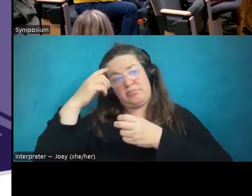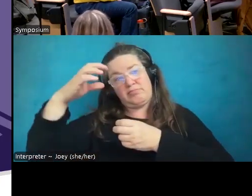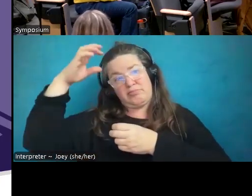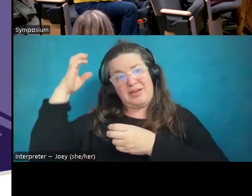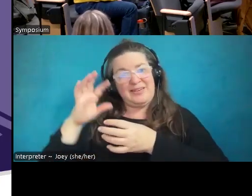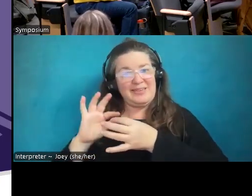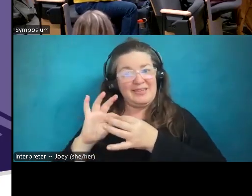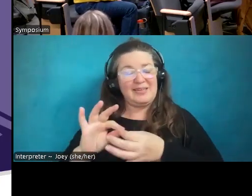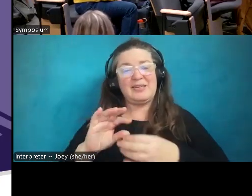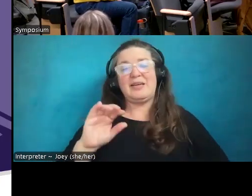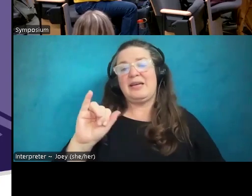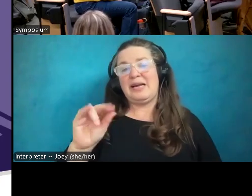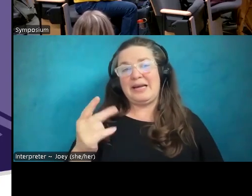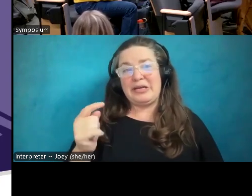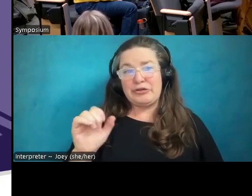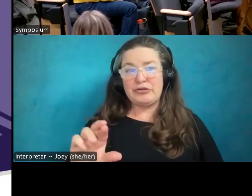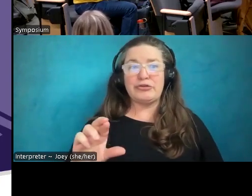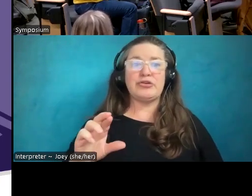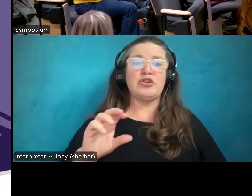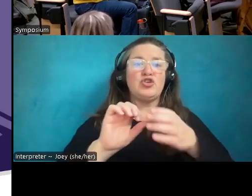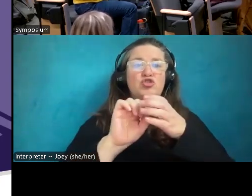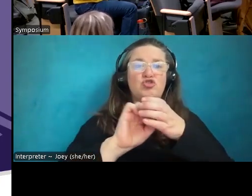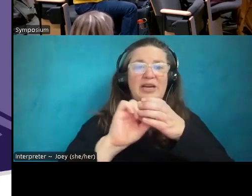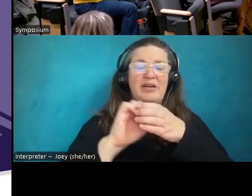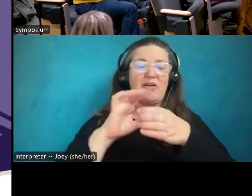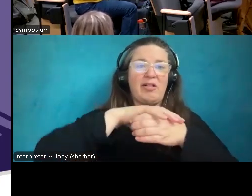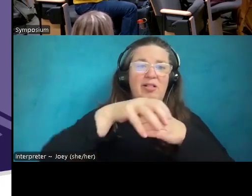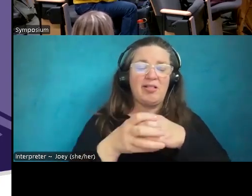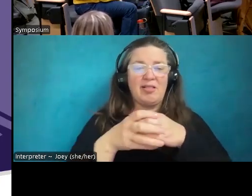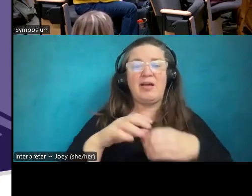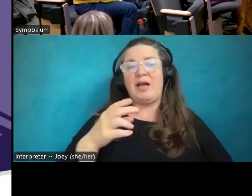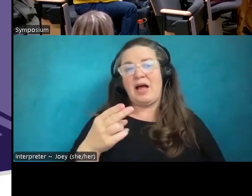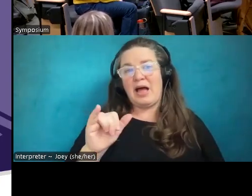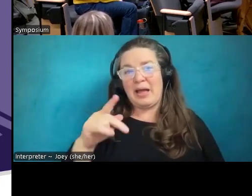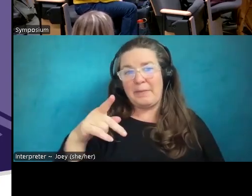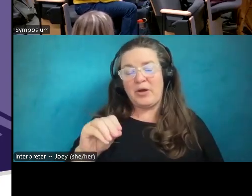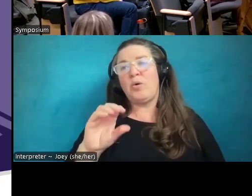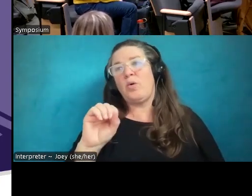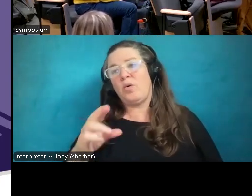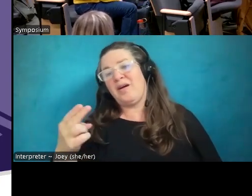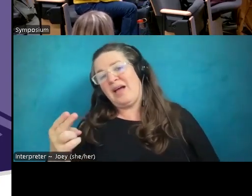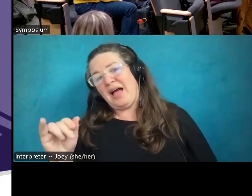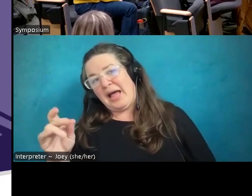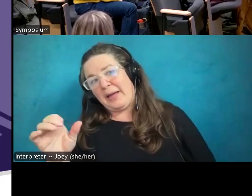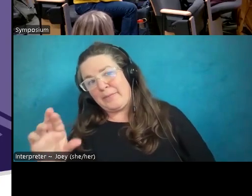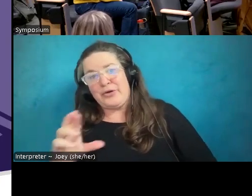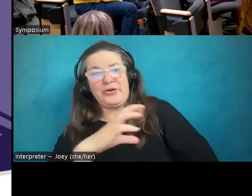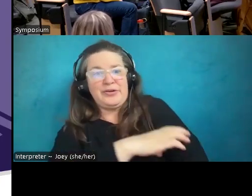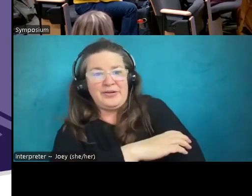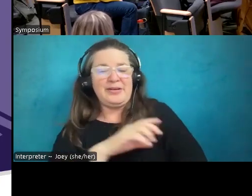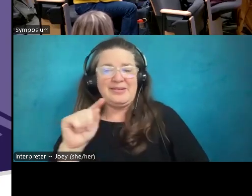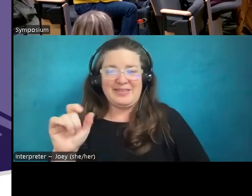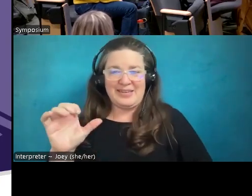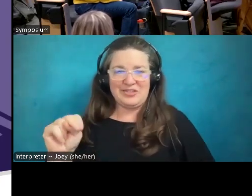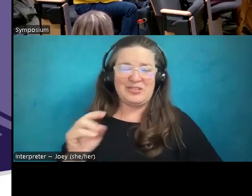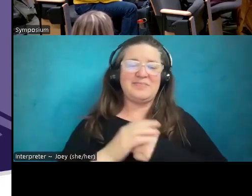or intracranial hypotension. And part of my story with chronic fatigue syndrome was to patch my leaks,